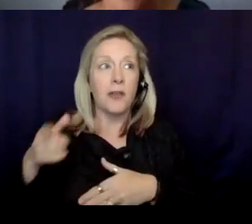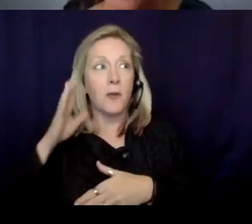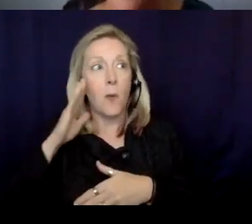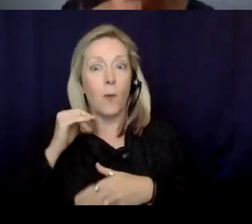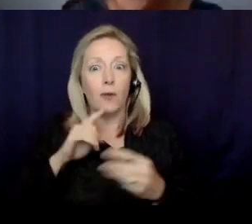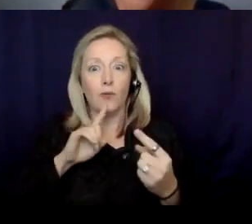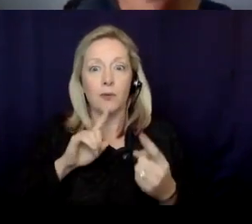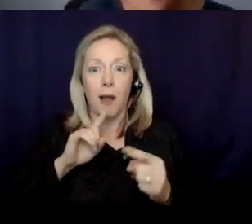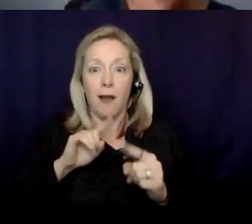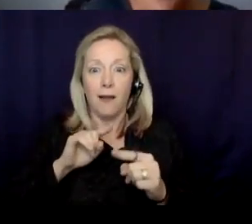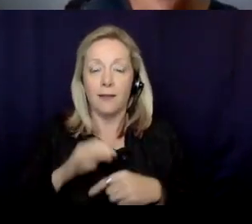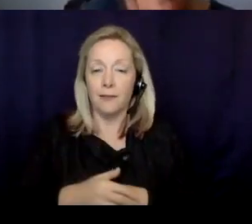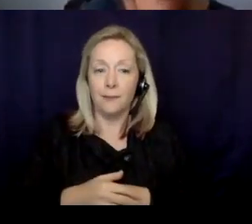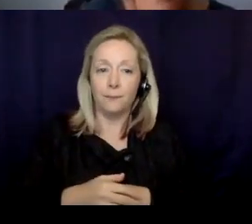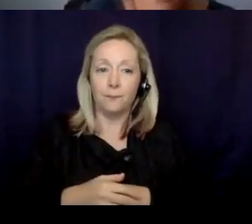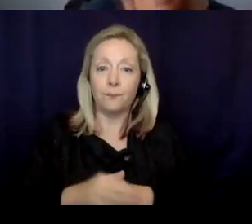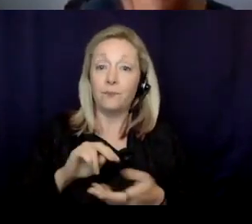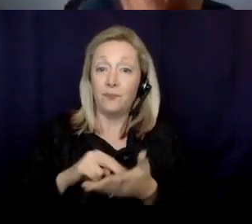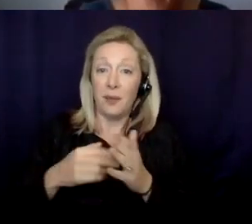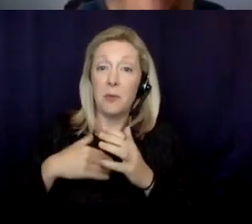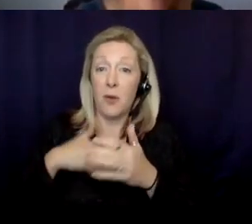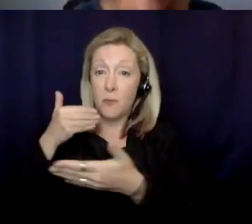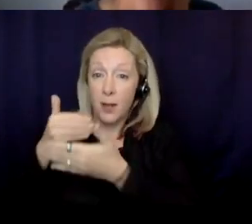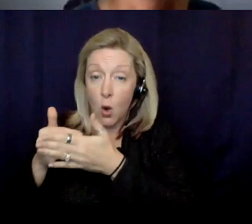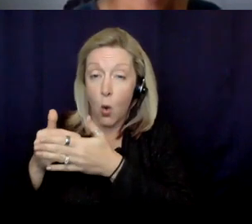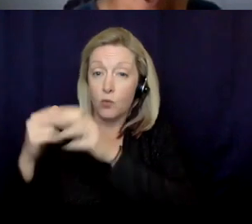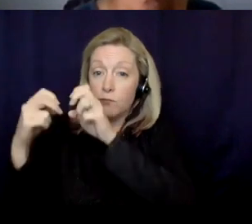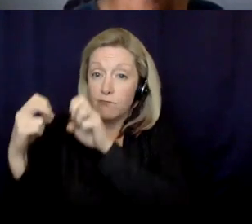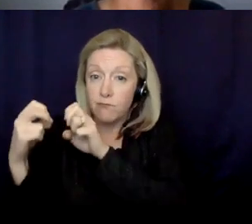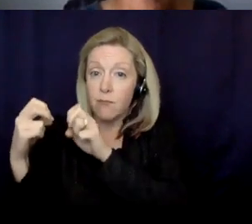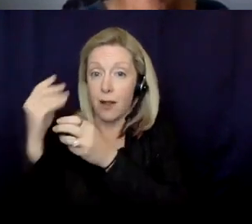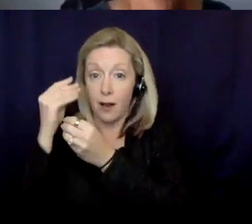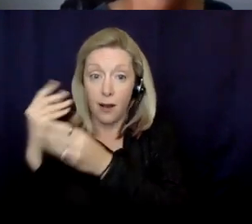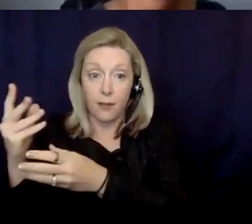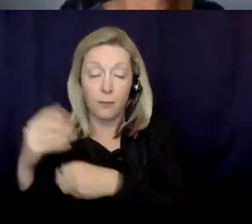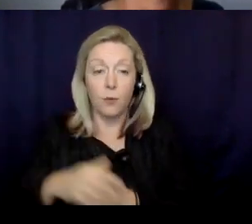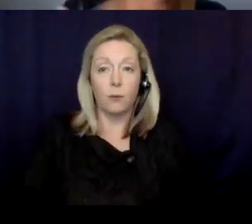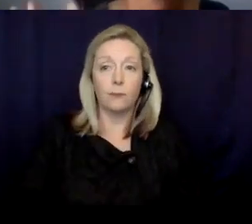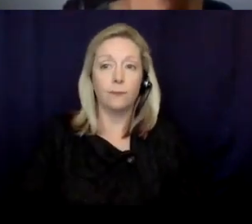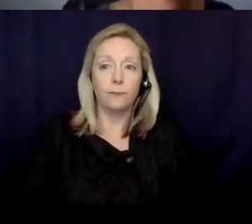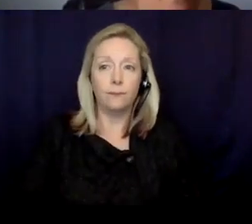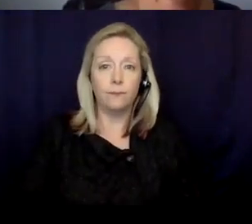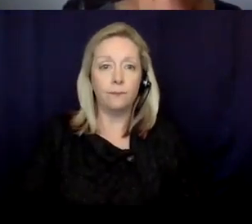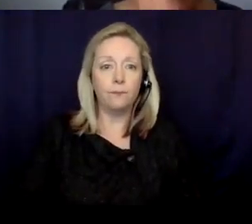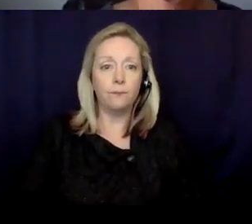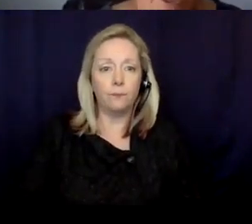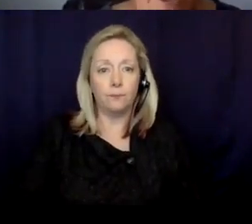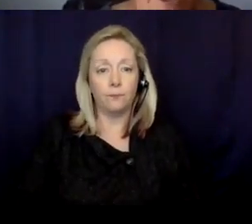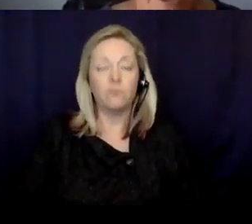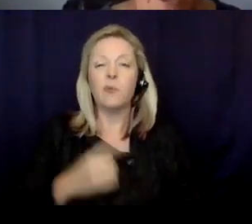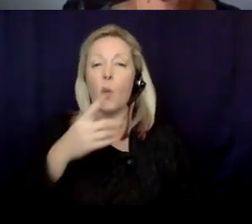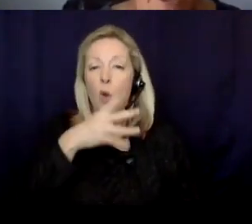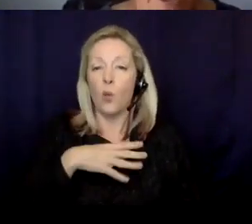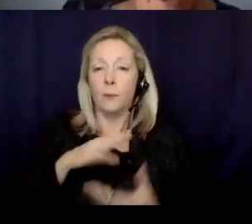responsive. So we've got to be up close to them, and we got to let them know. A lady I was talking